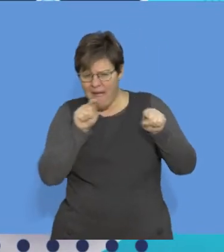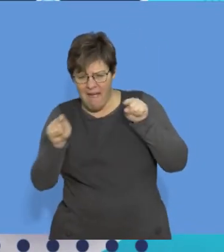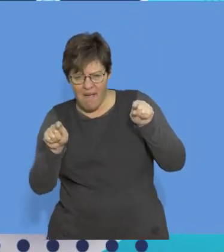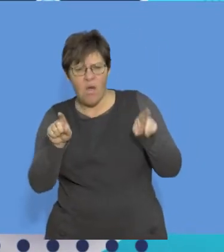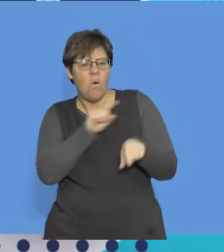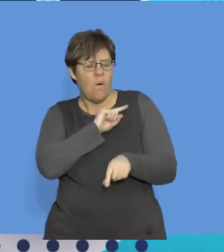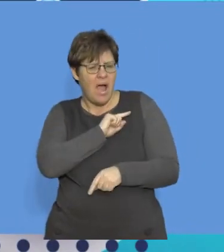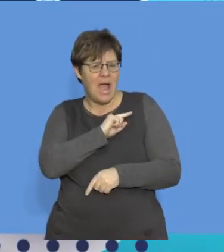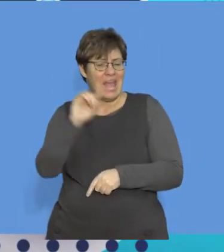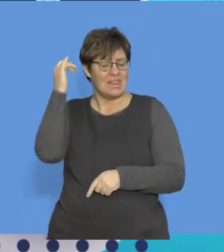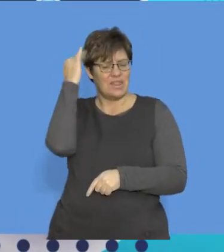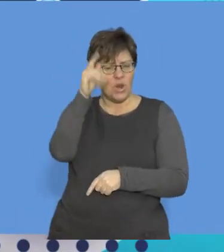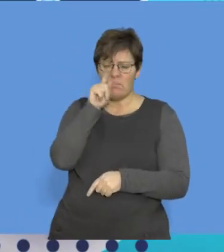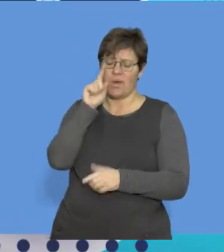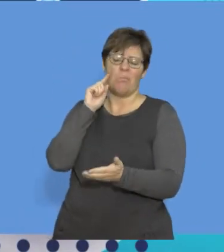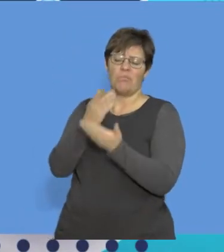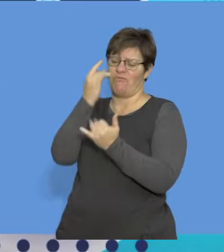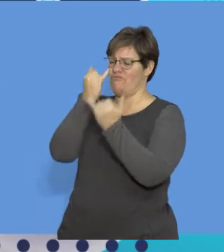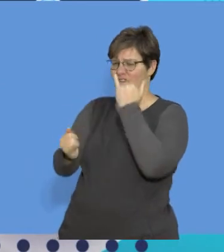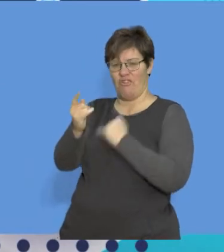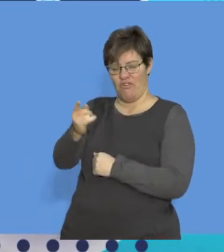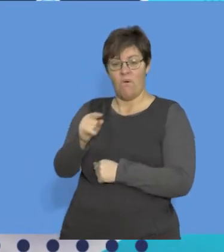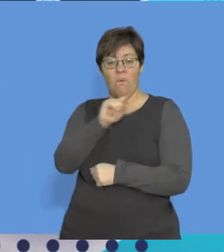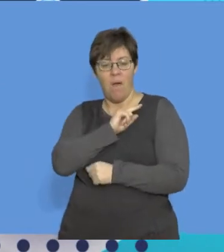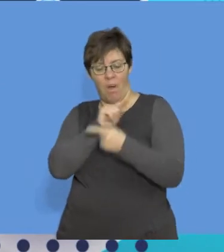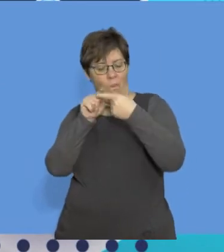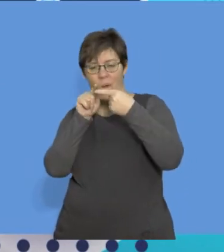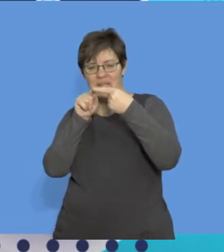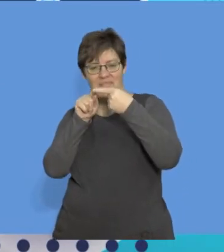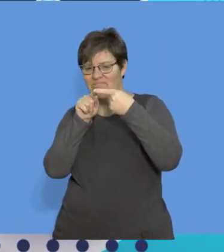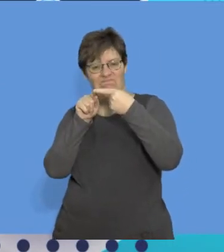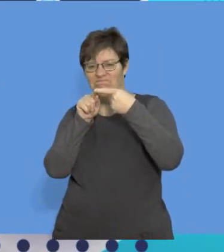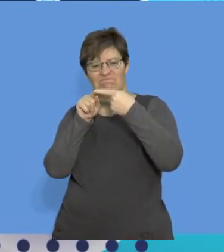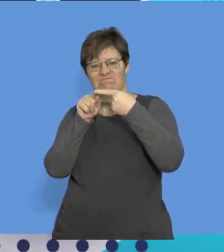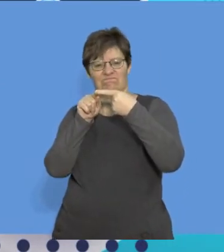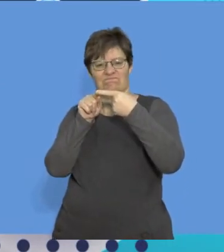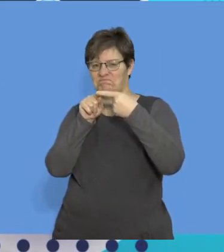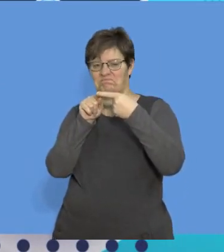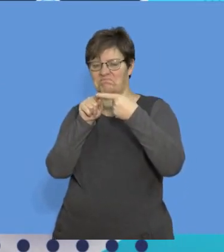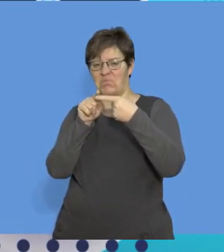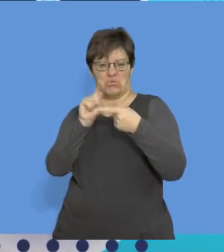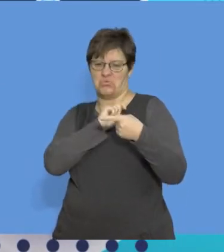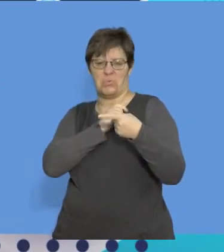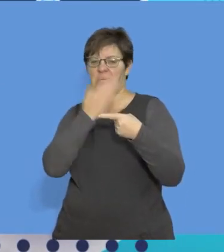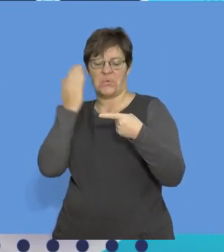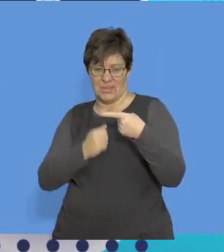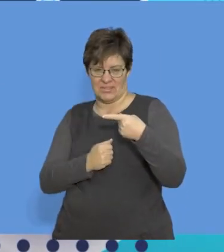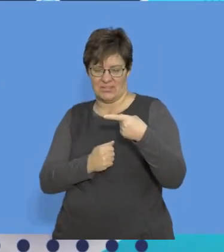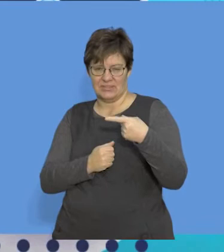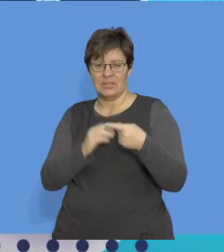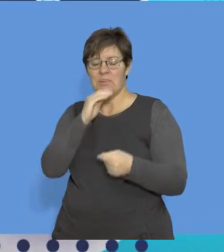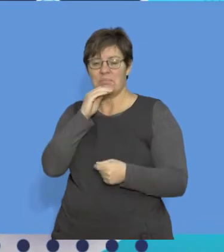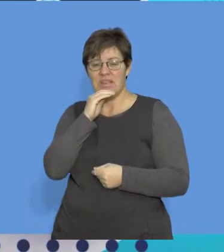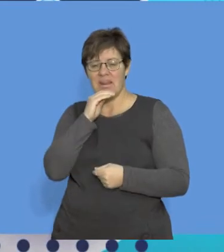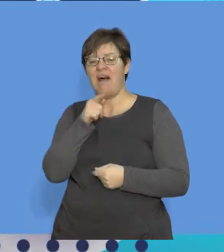try and disprove based on just one point that will disprove not really a theorem but a